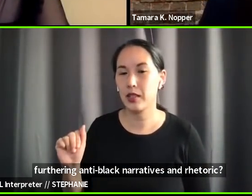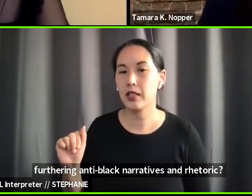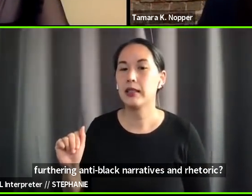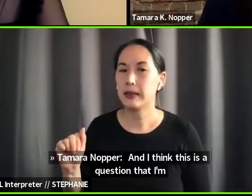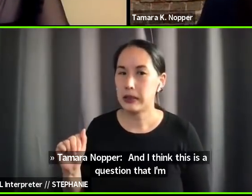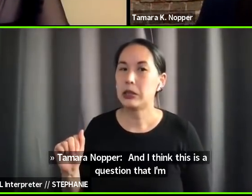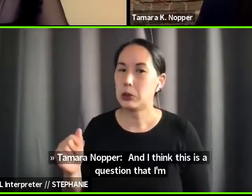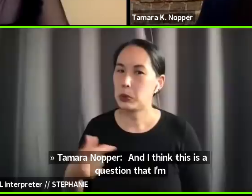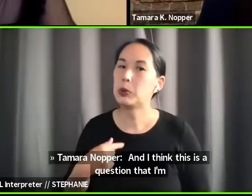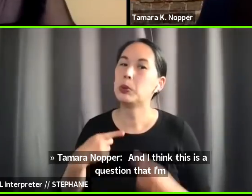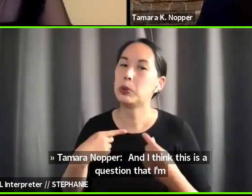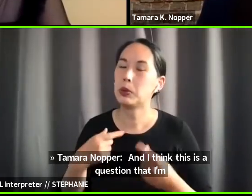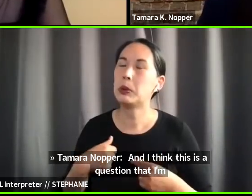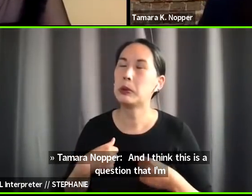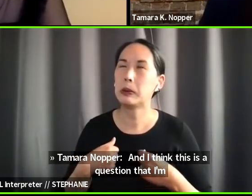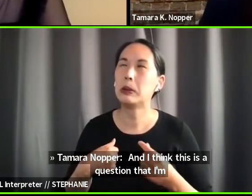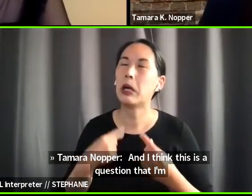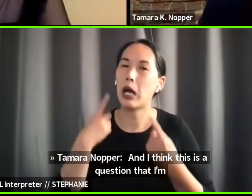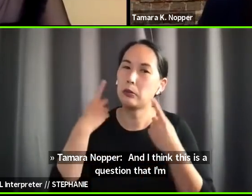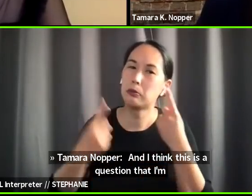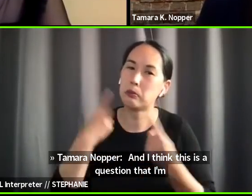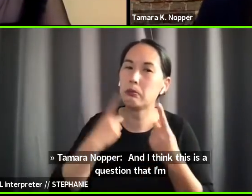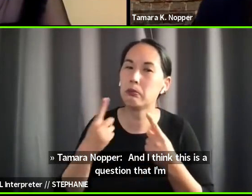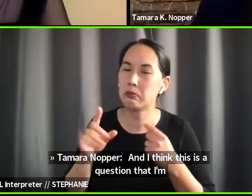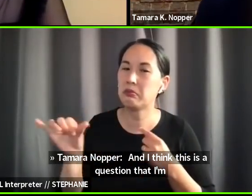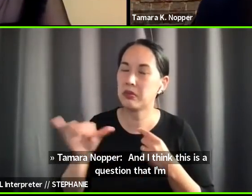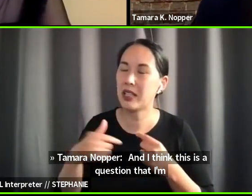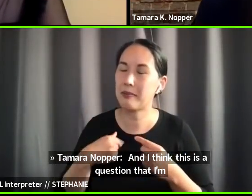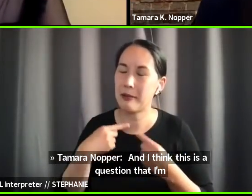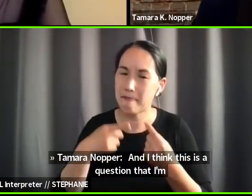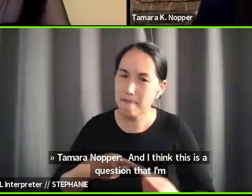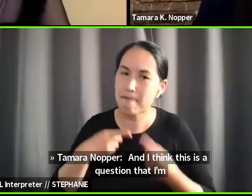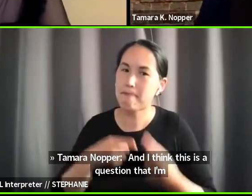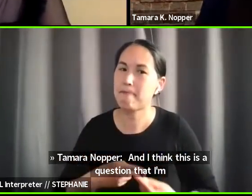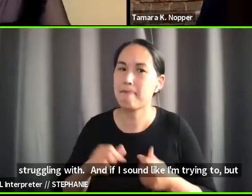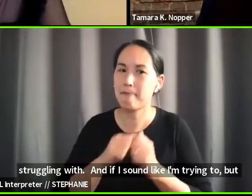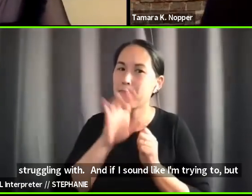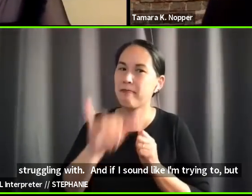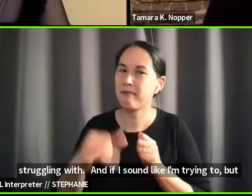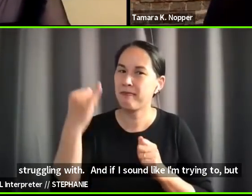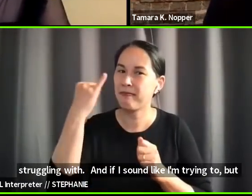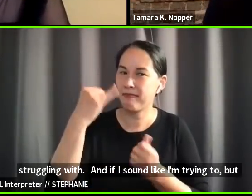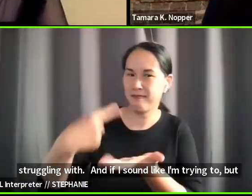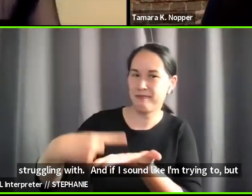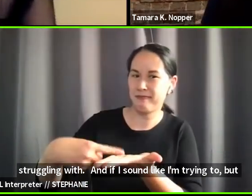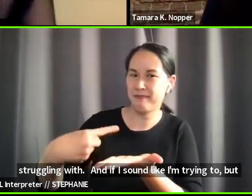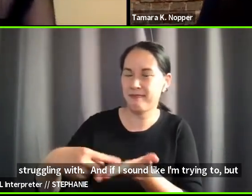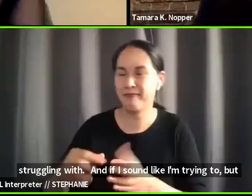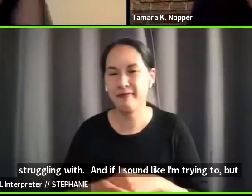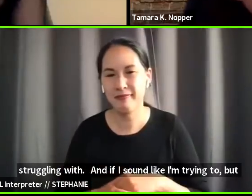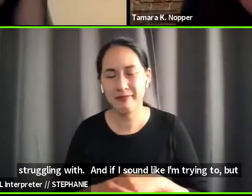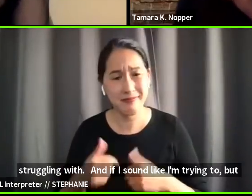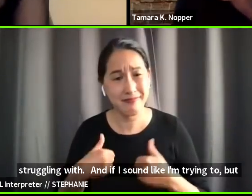know it might sound like, you know, I'm trying to, but I'm actually struggling with that. I think it's about, I'm not